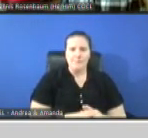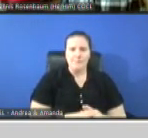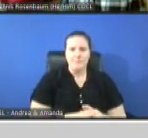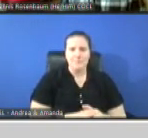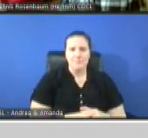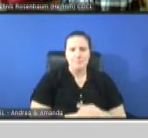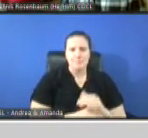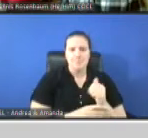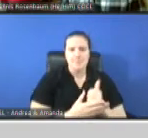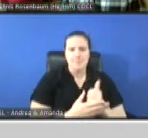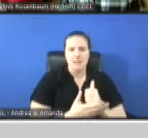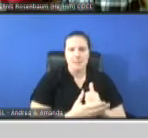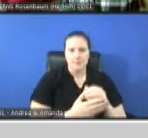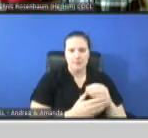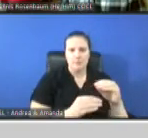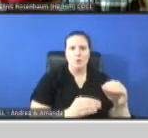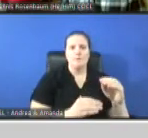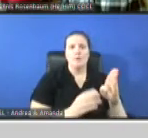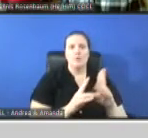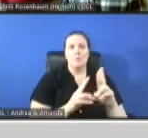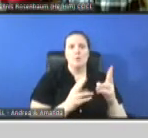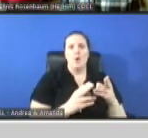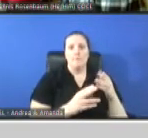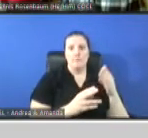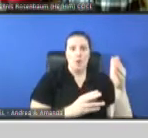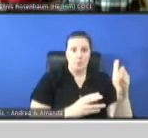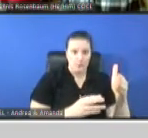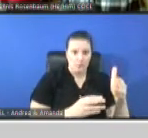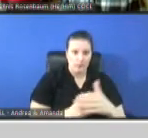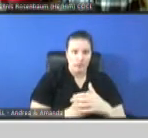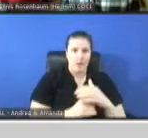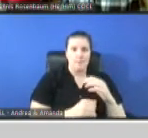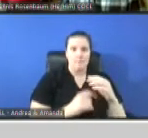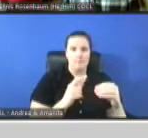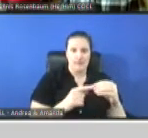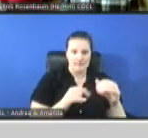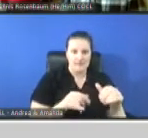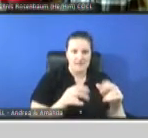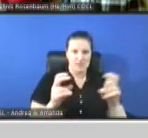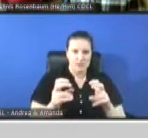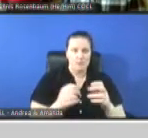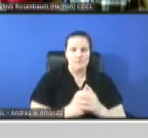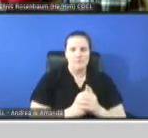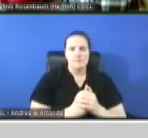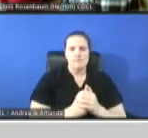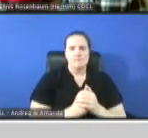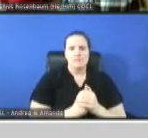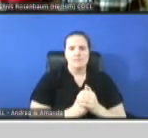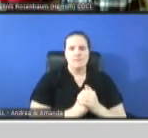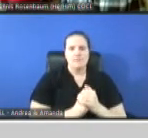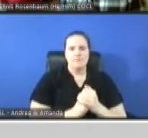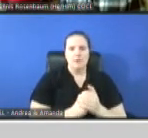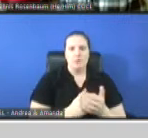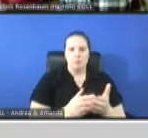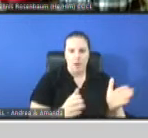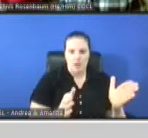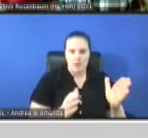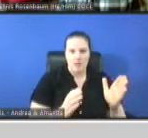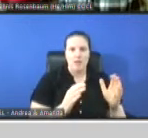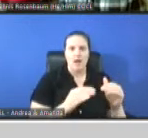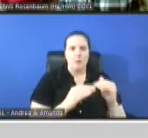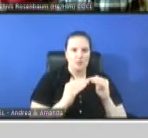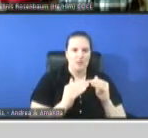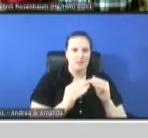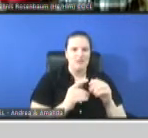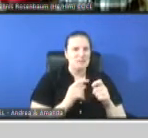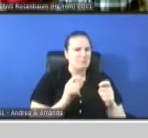in helping move the Bureau forward on this issue of the issue broadly around equity, but also